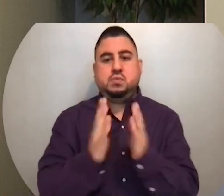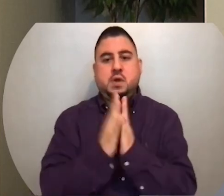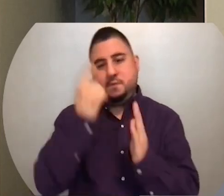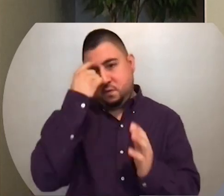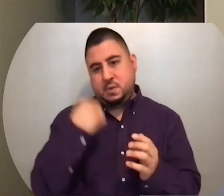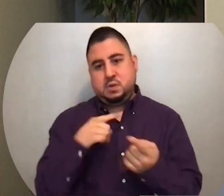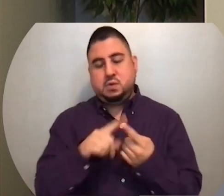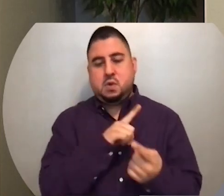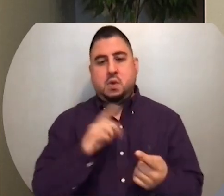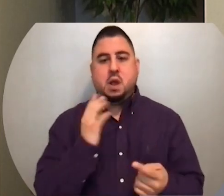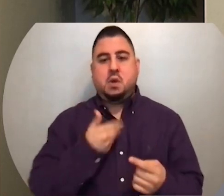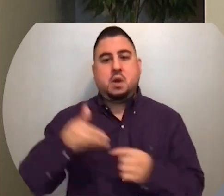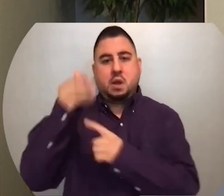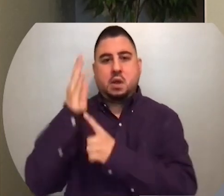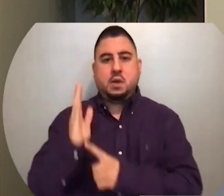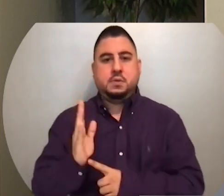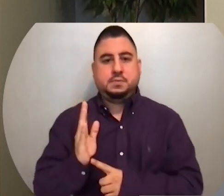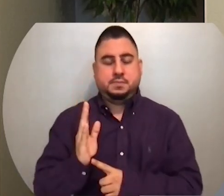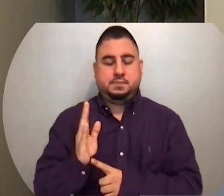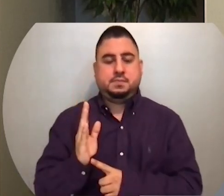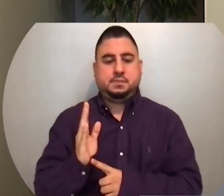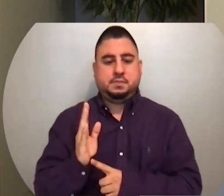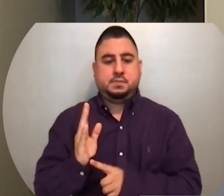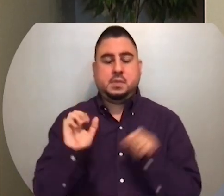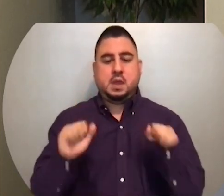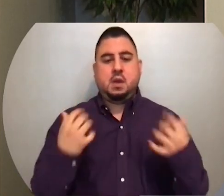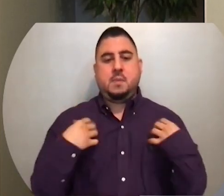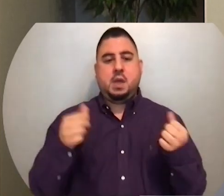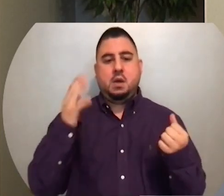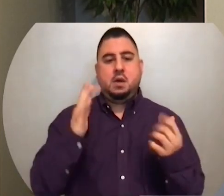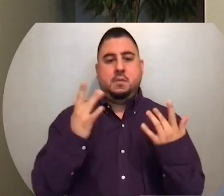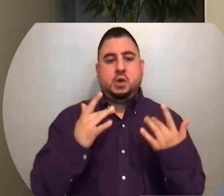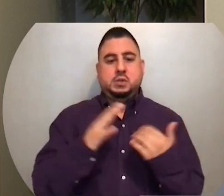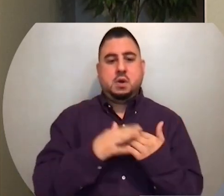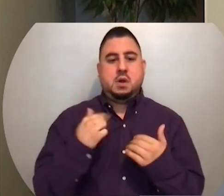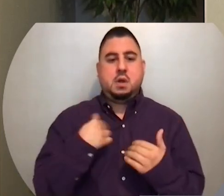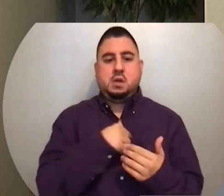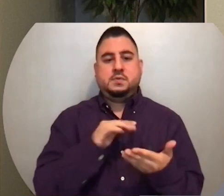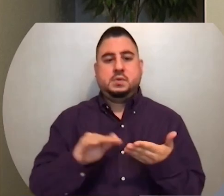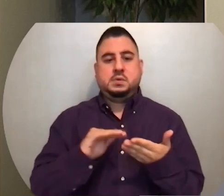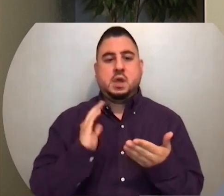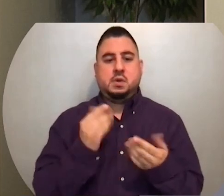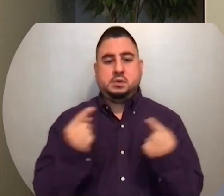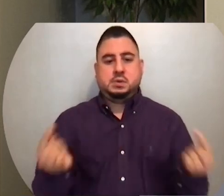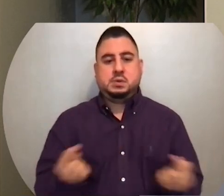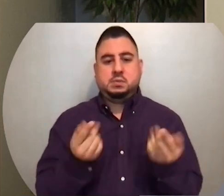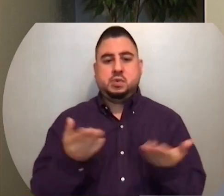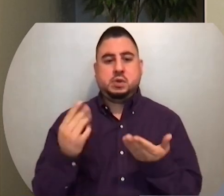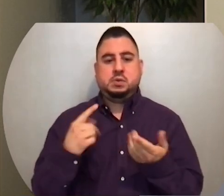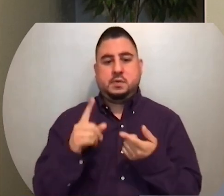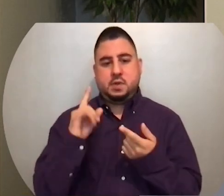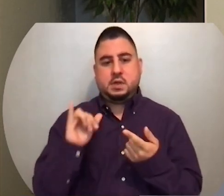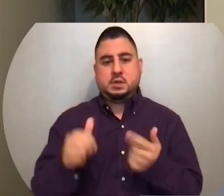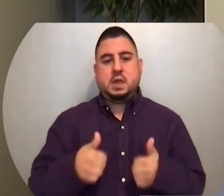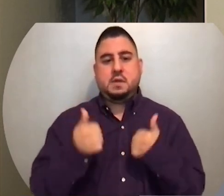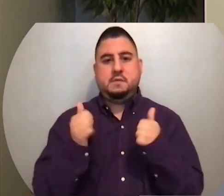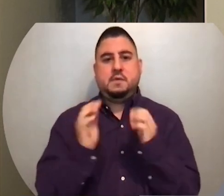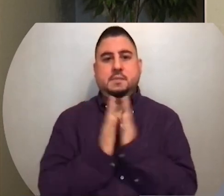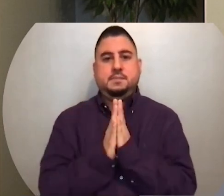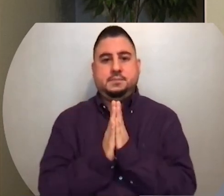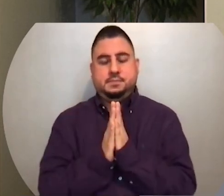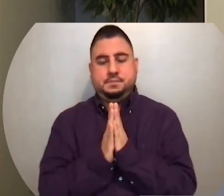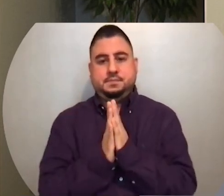sisters, to pray for me to the Lord our God. May Almighty God have mercy on us, forgive us our sins, and bring us to everlasting